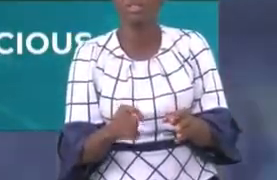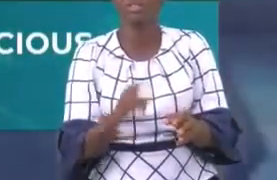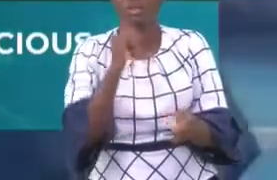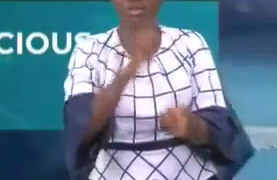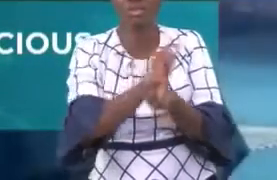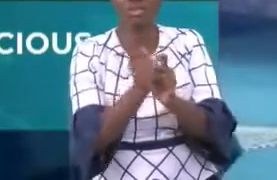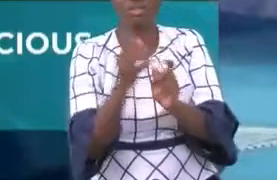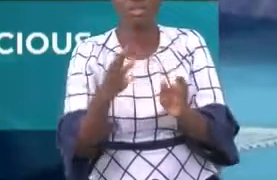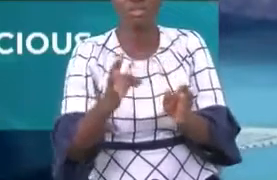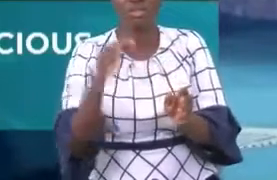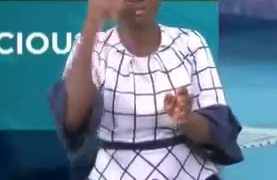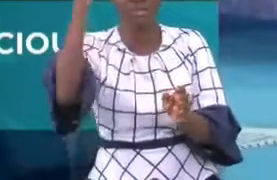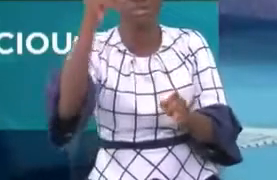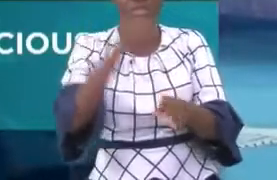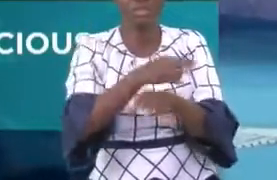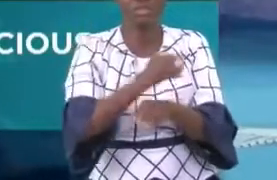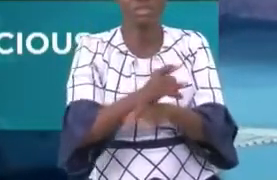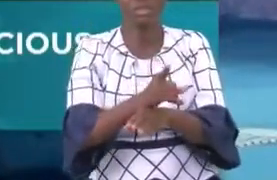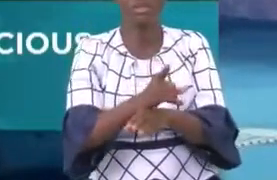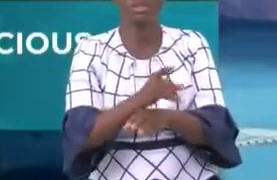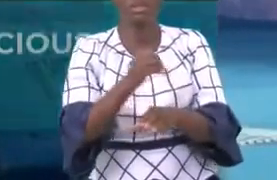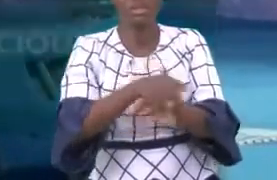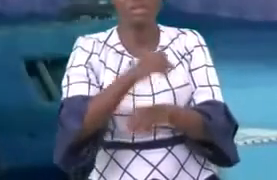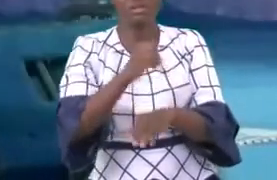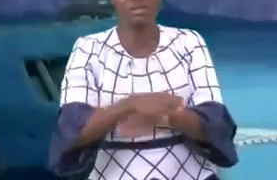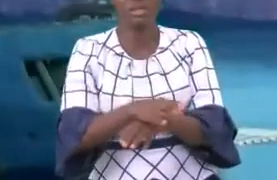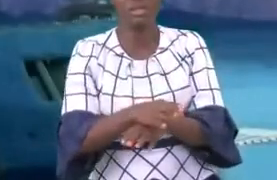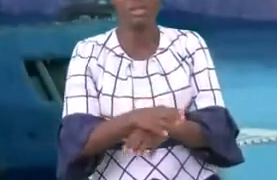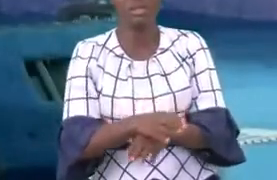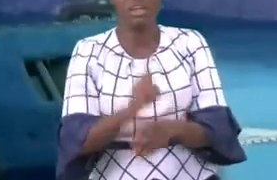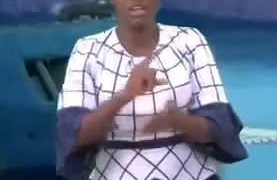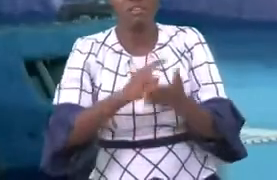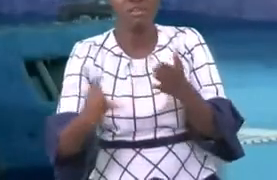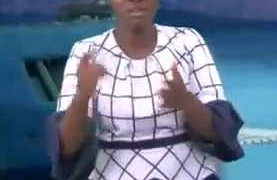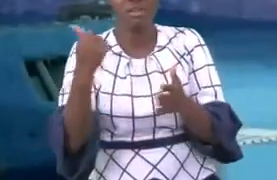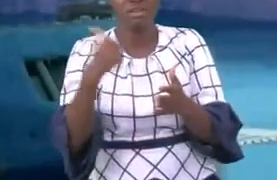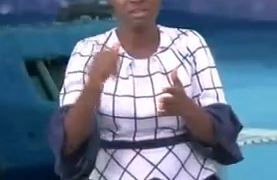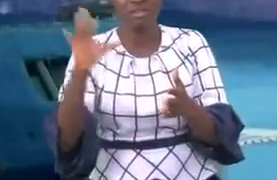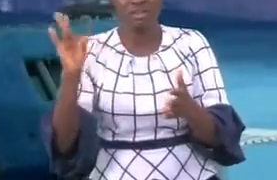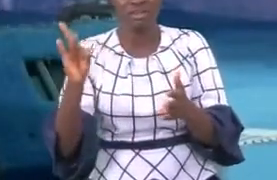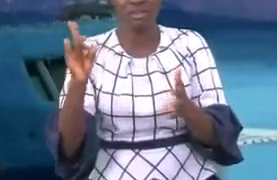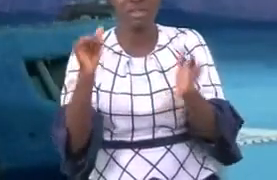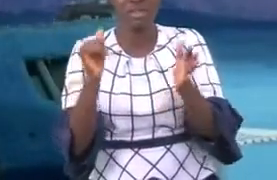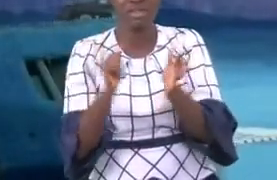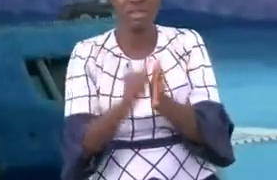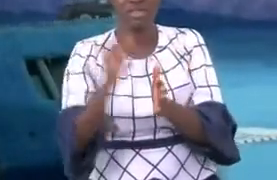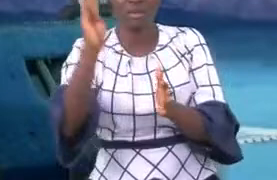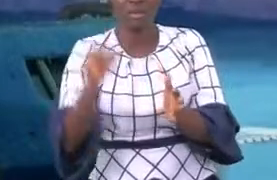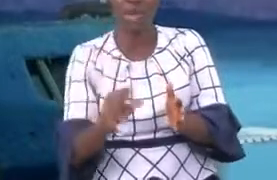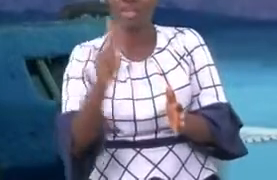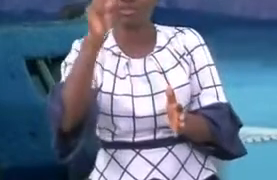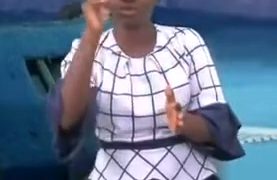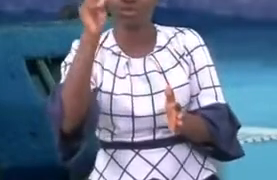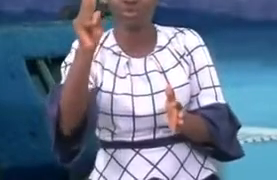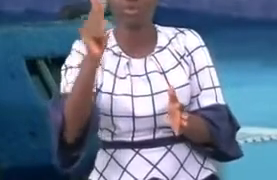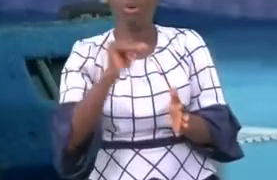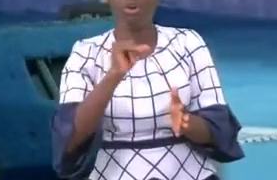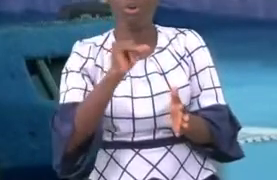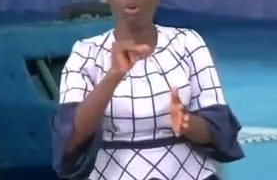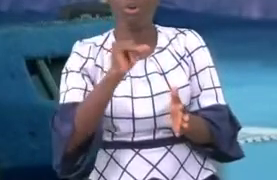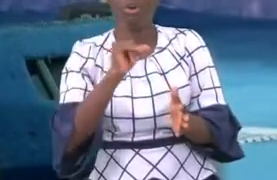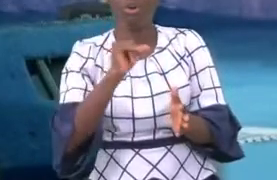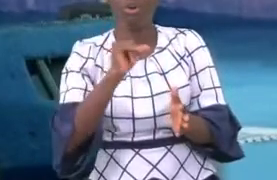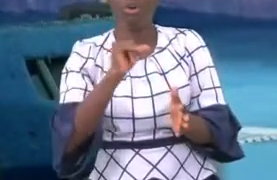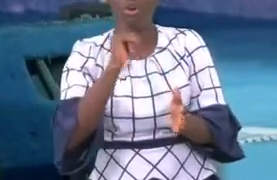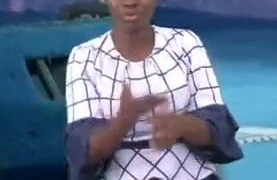in verse 18, that by two immutable things, unchangeable things, in the